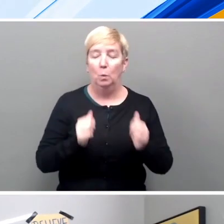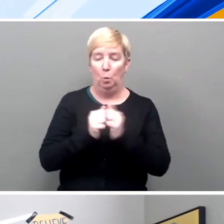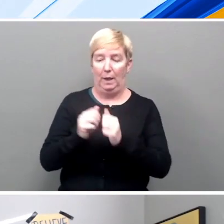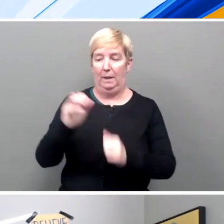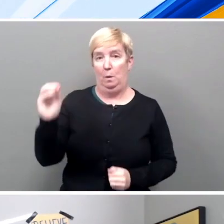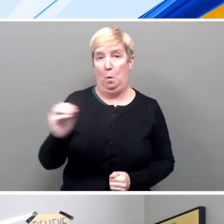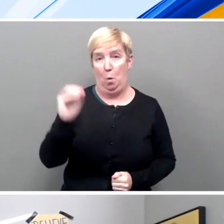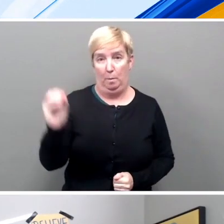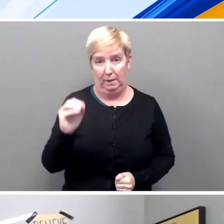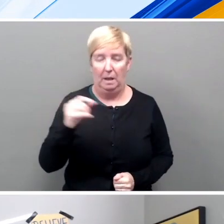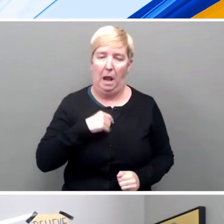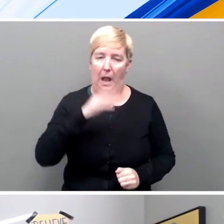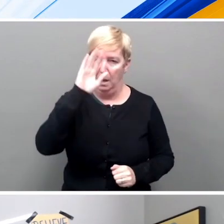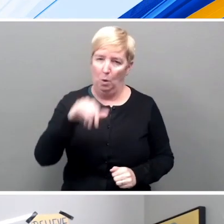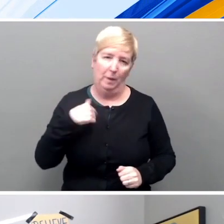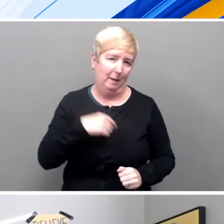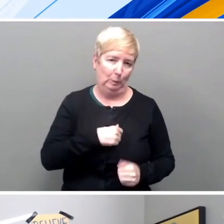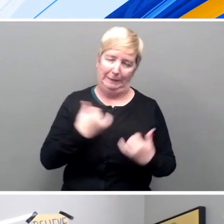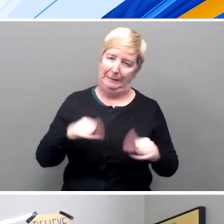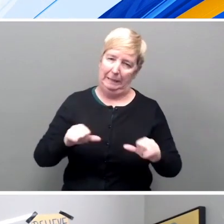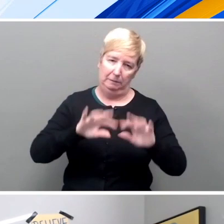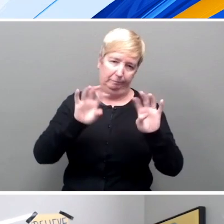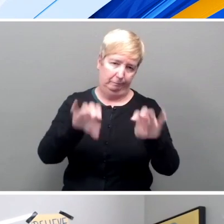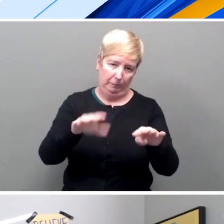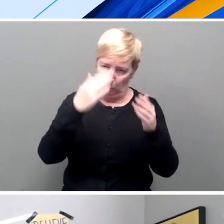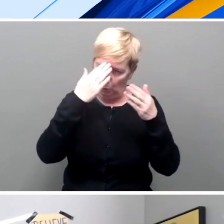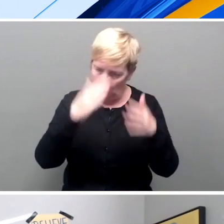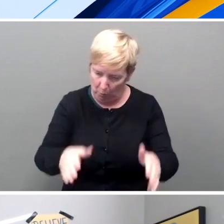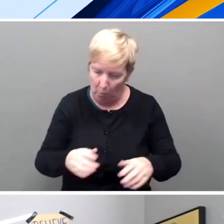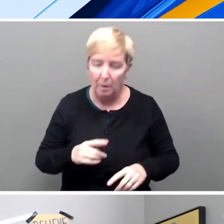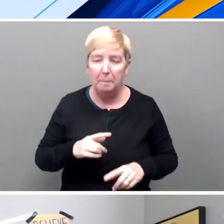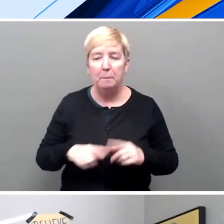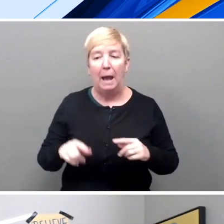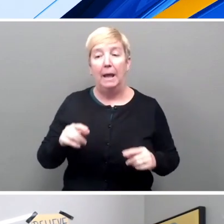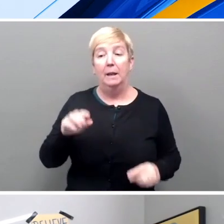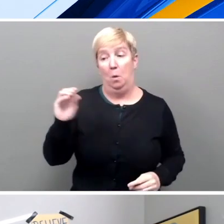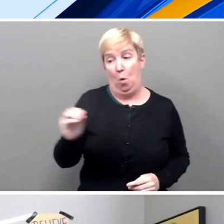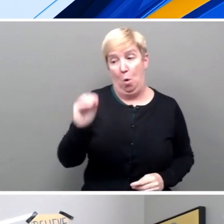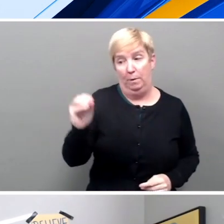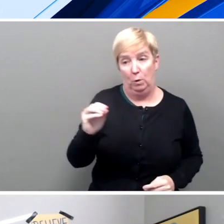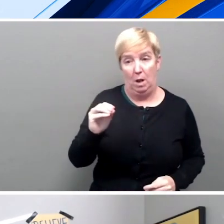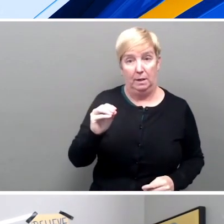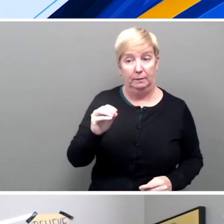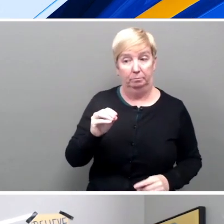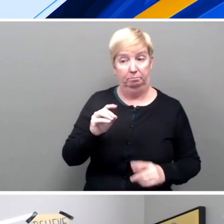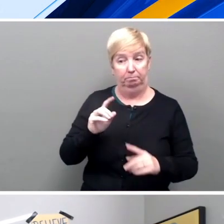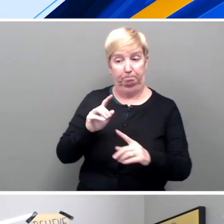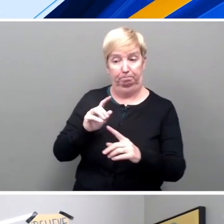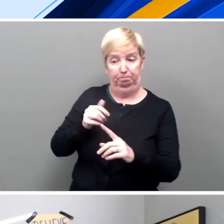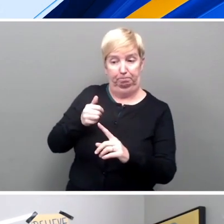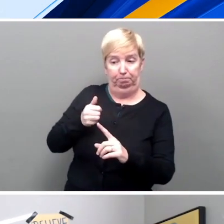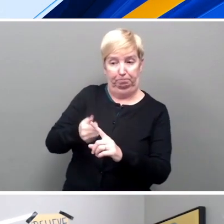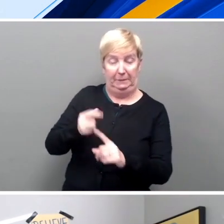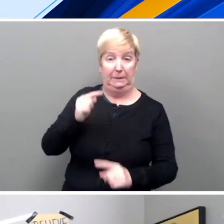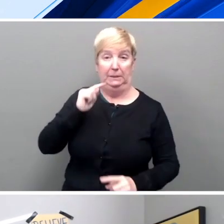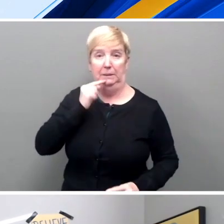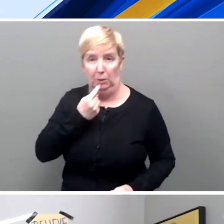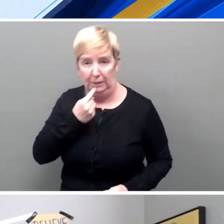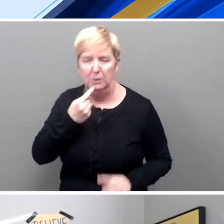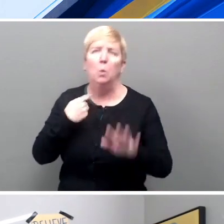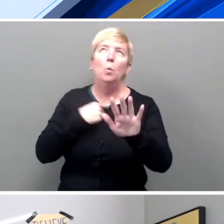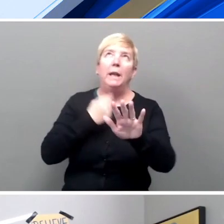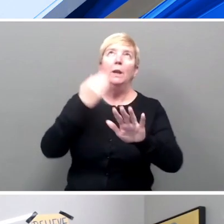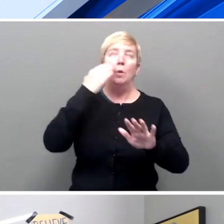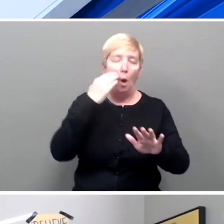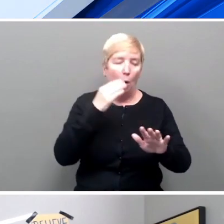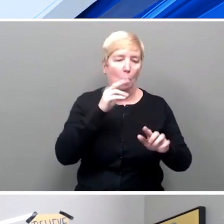is unknown, but the severity of the disease, we know from what we know about viruses, they want to spread, they